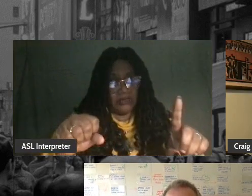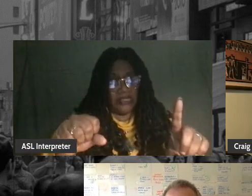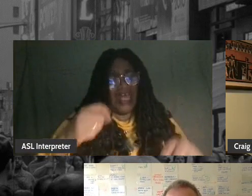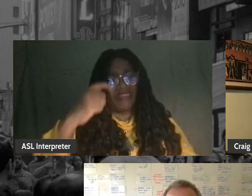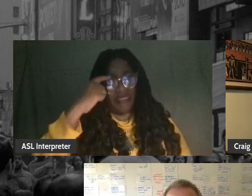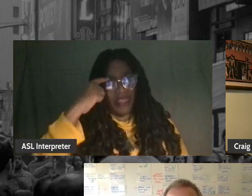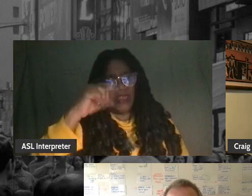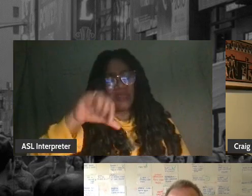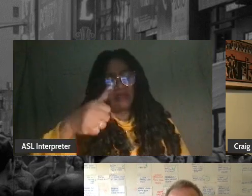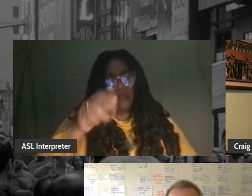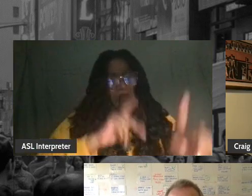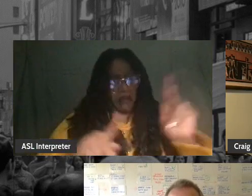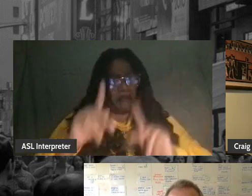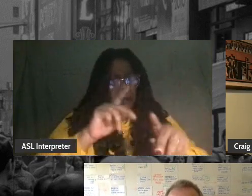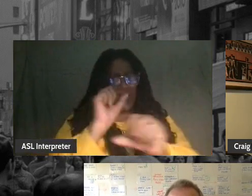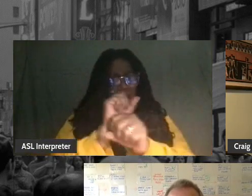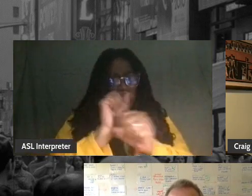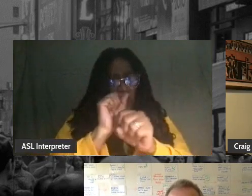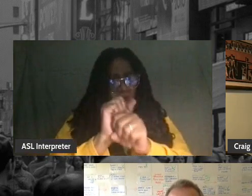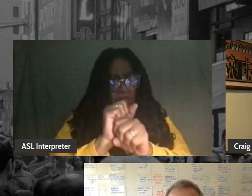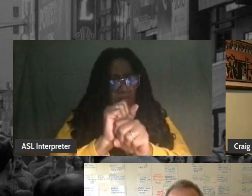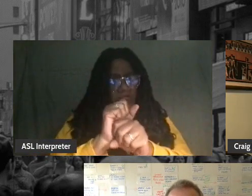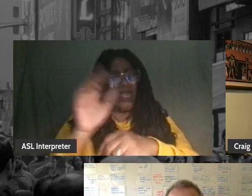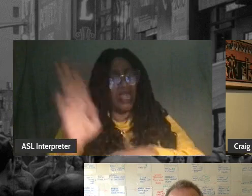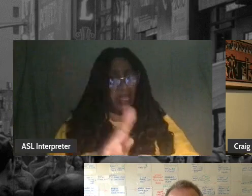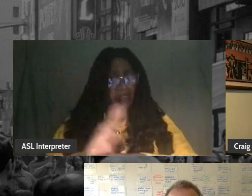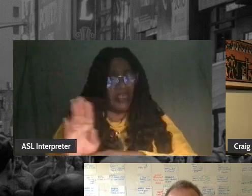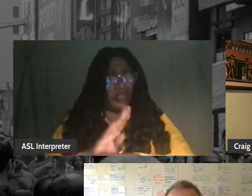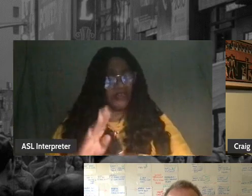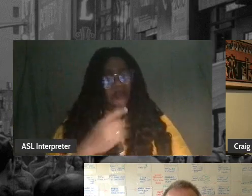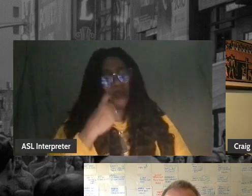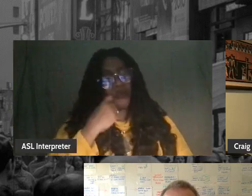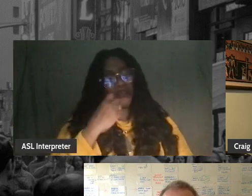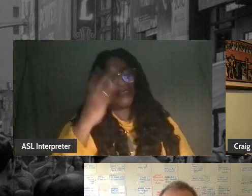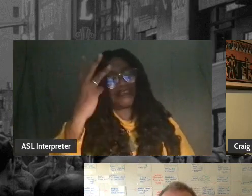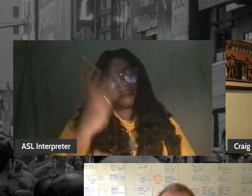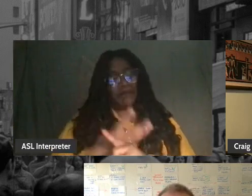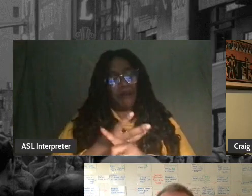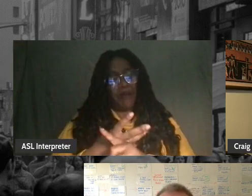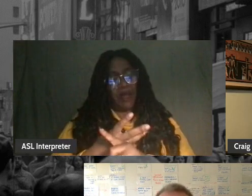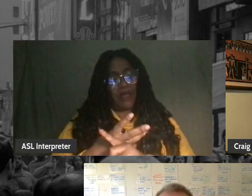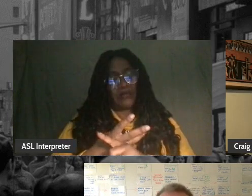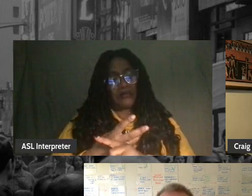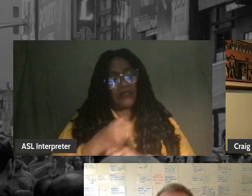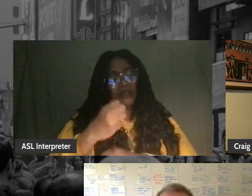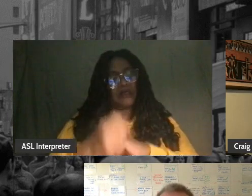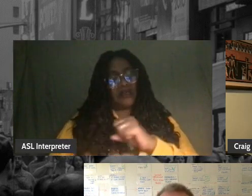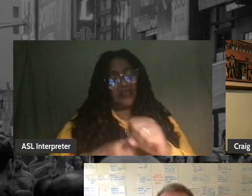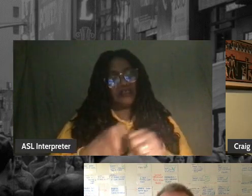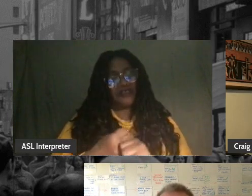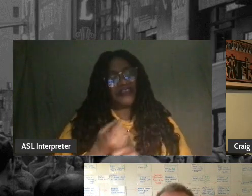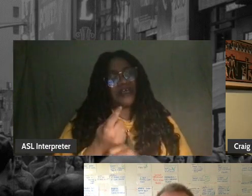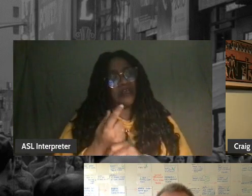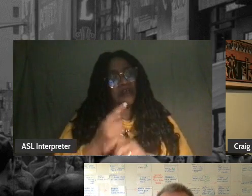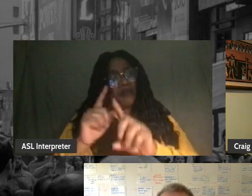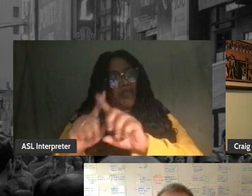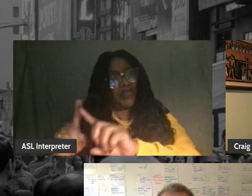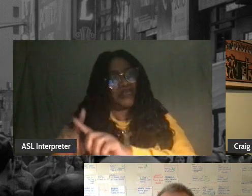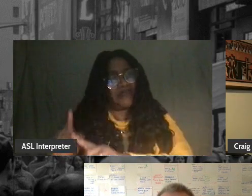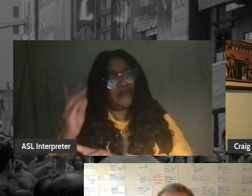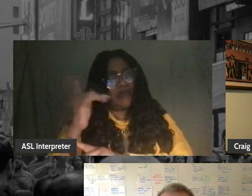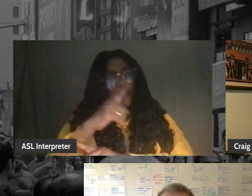colleagues in the industry, you know, over the last 6 months to a year, feel like this is a little different because